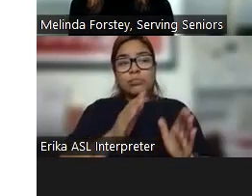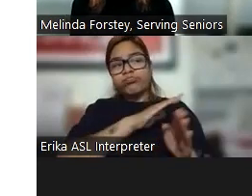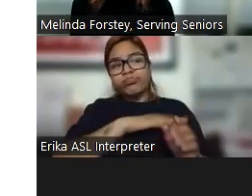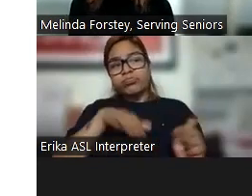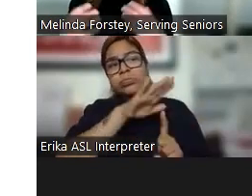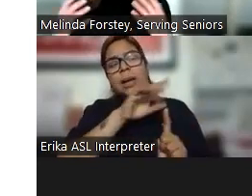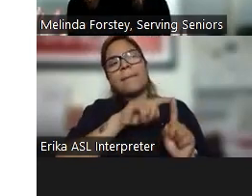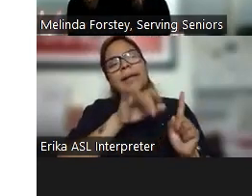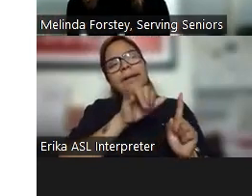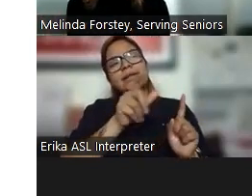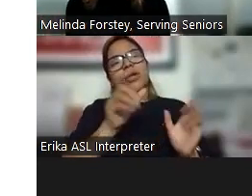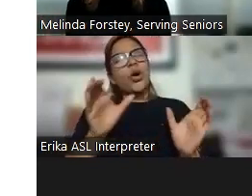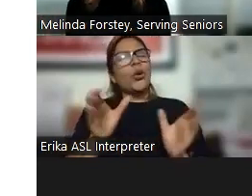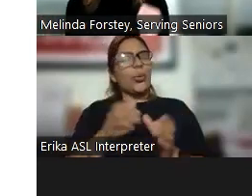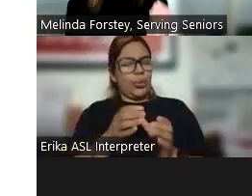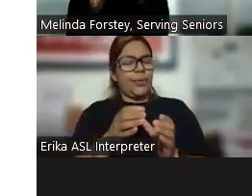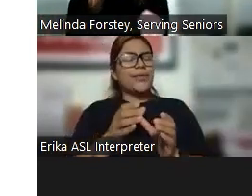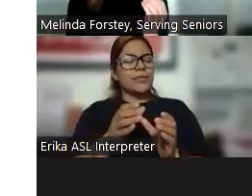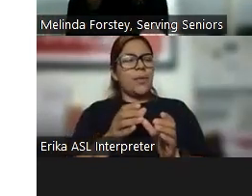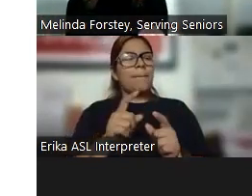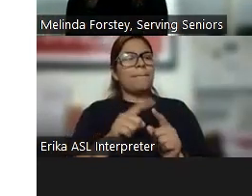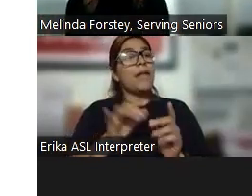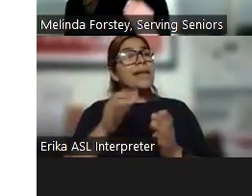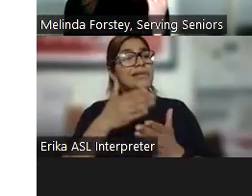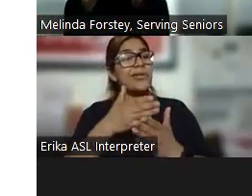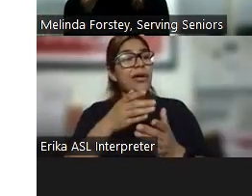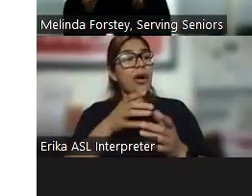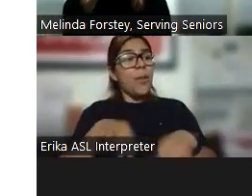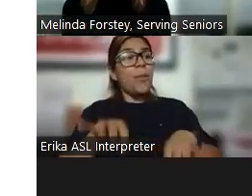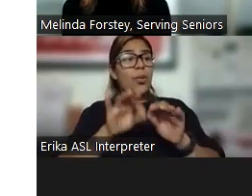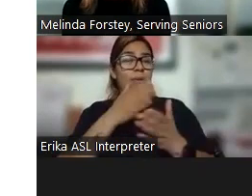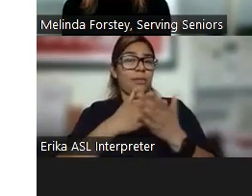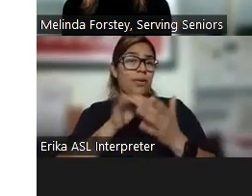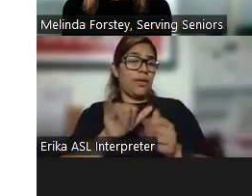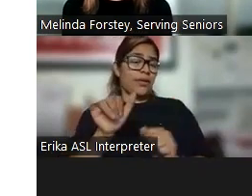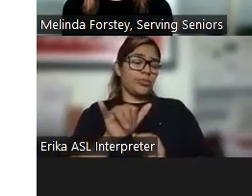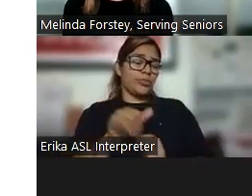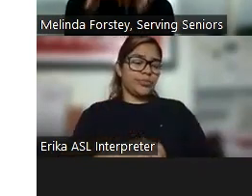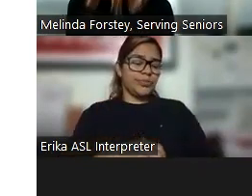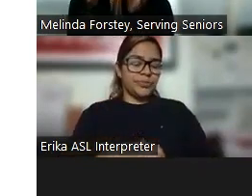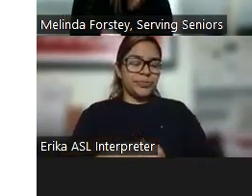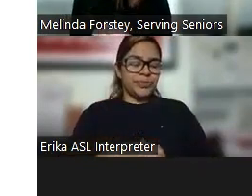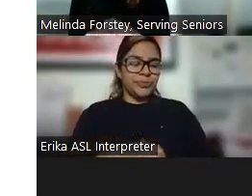cohort, we do know that that is also a critical component for at least some of the clients that we're serving.